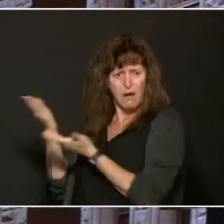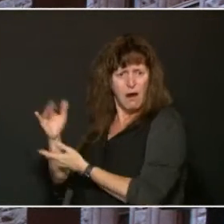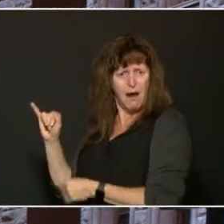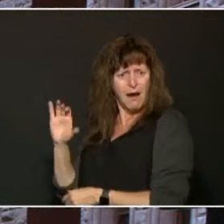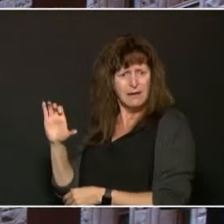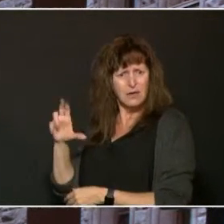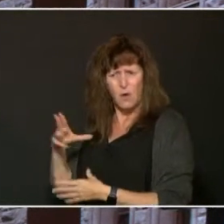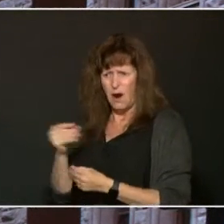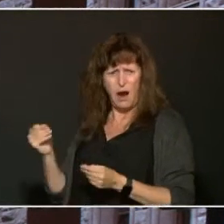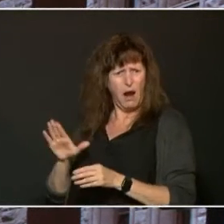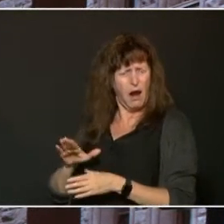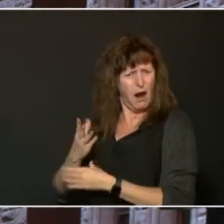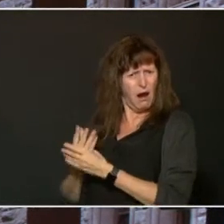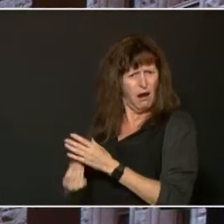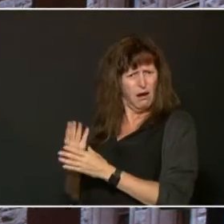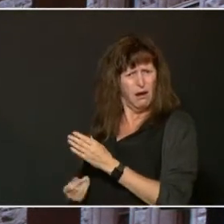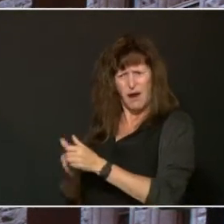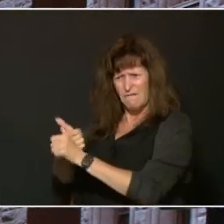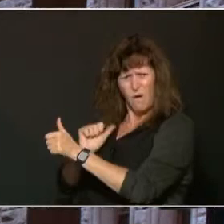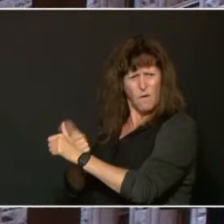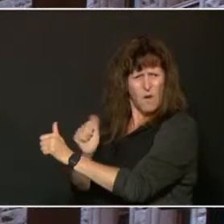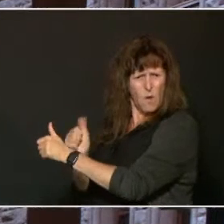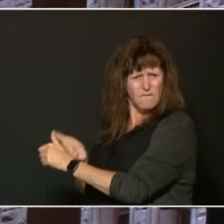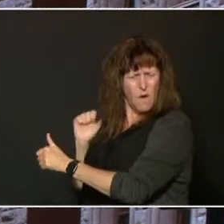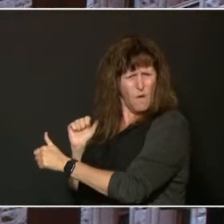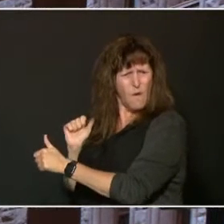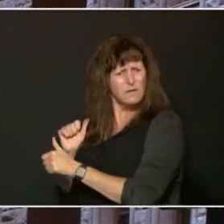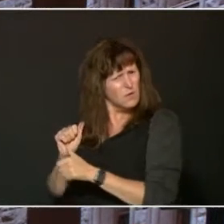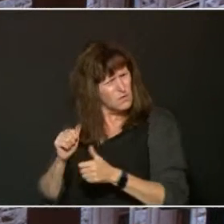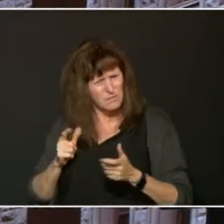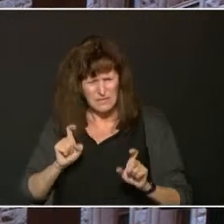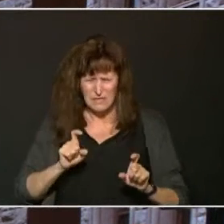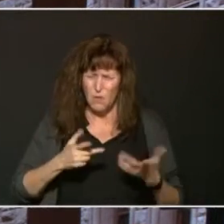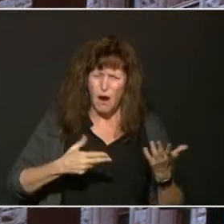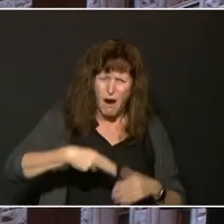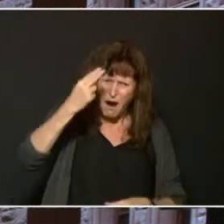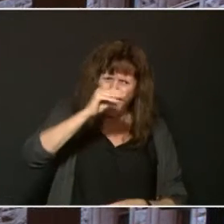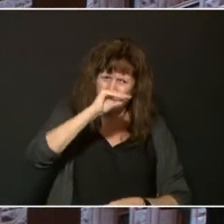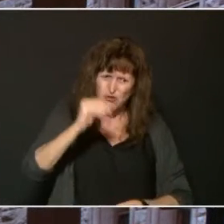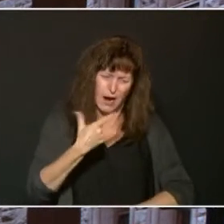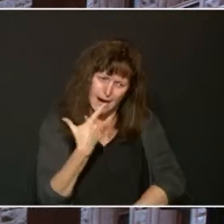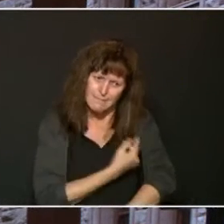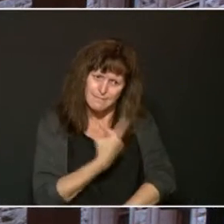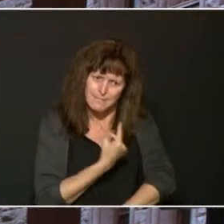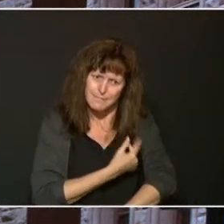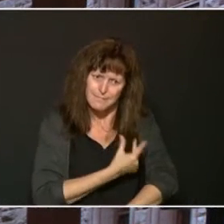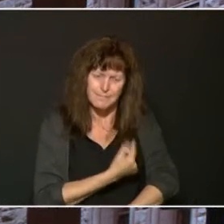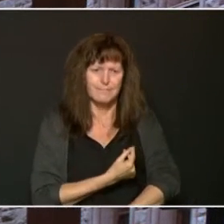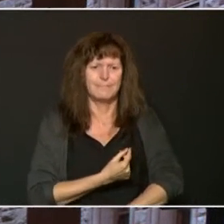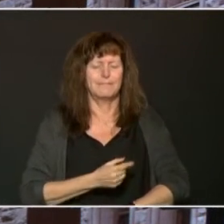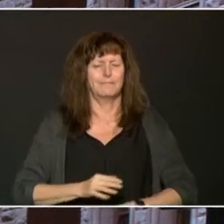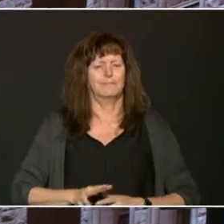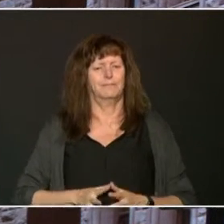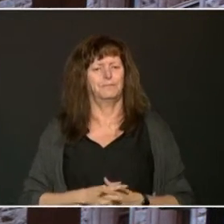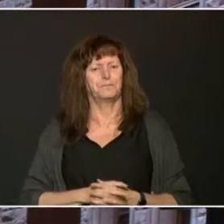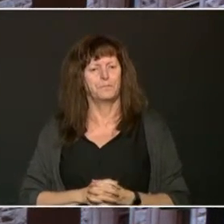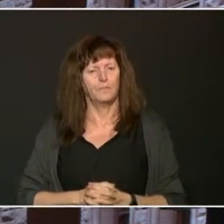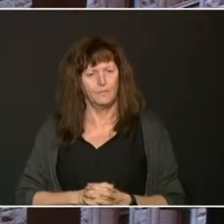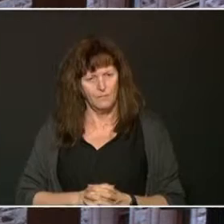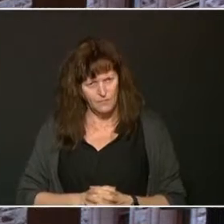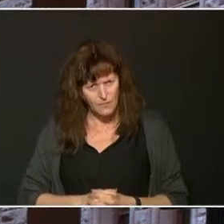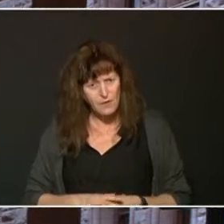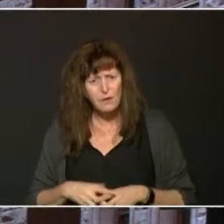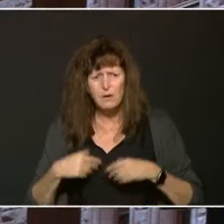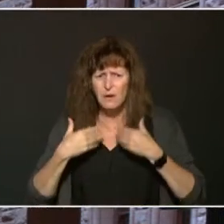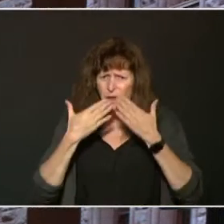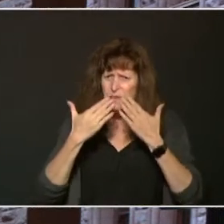really want to have the highest immunization rate possible heading into September. And have to thank all the Ontarians that have come forward